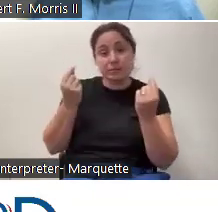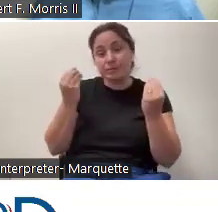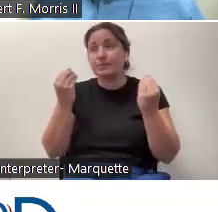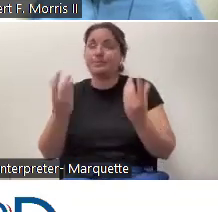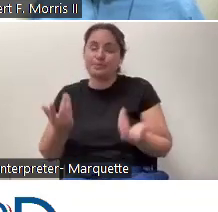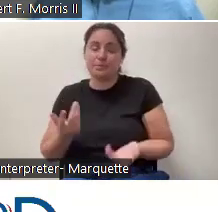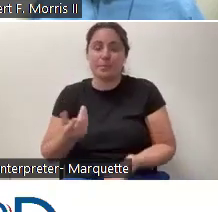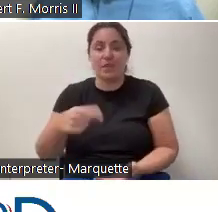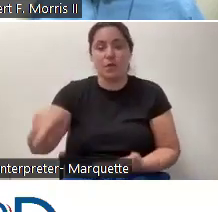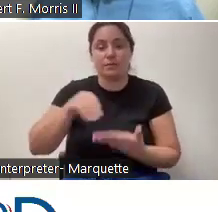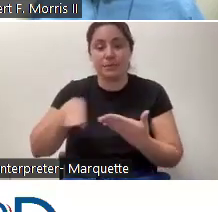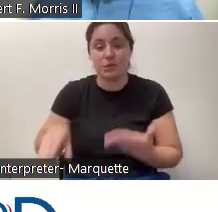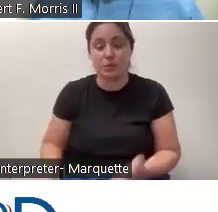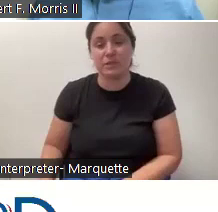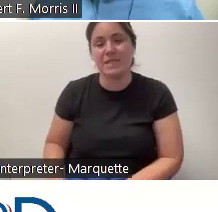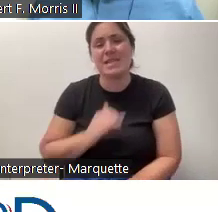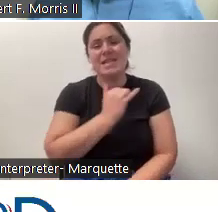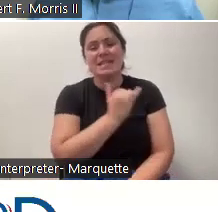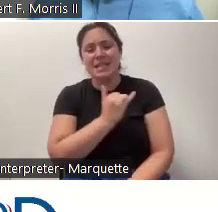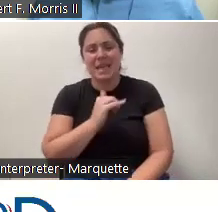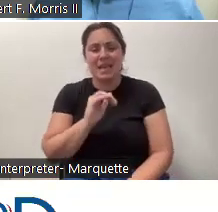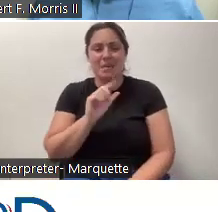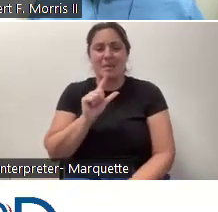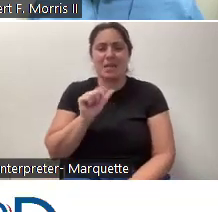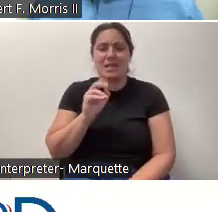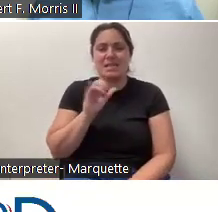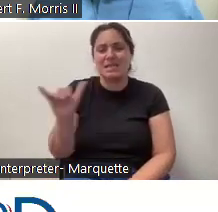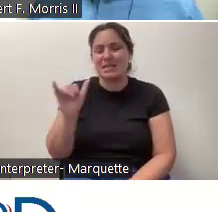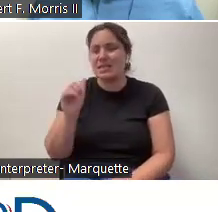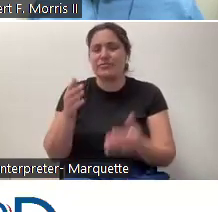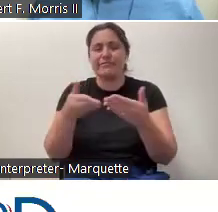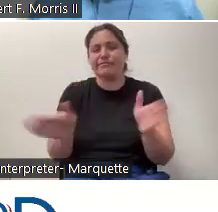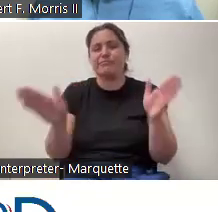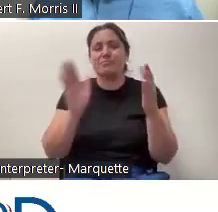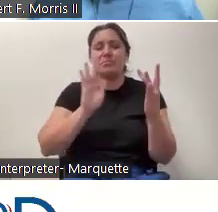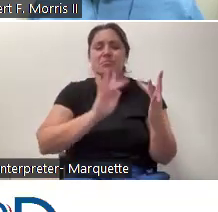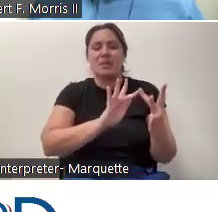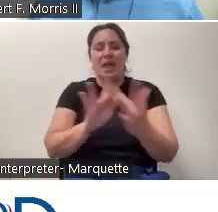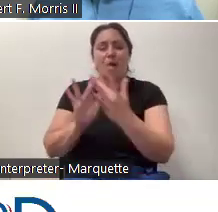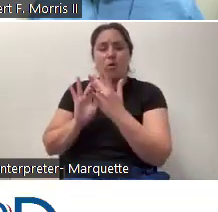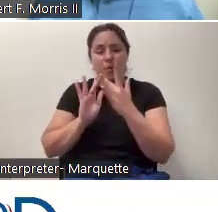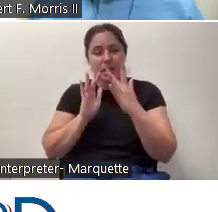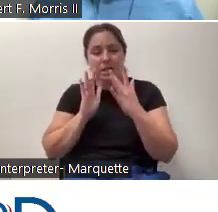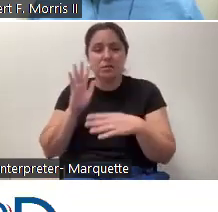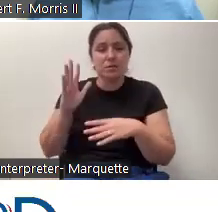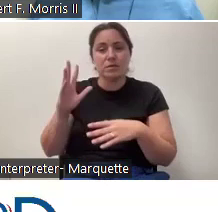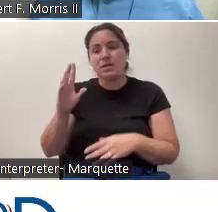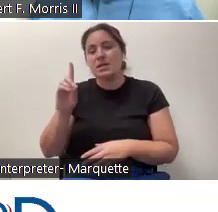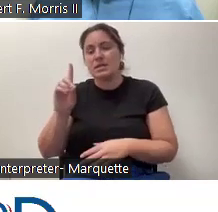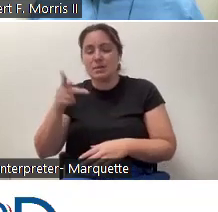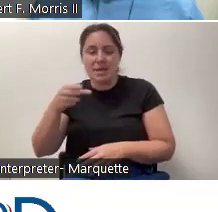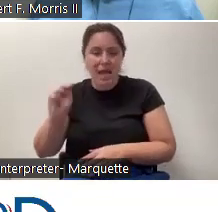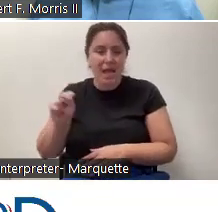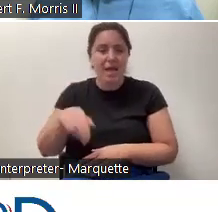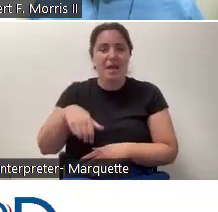like Lindsay, I've done a lot of other just general outreach to inform people about DPN and AJC